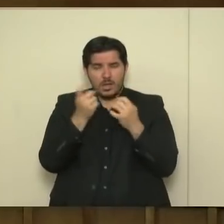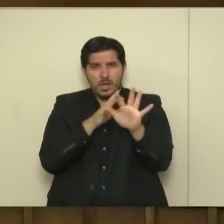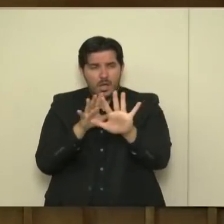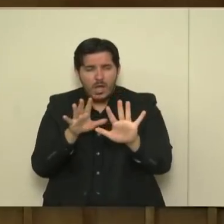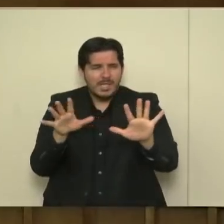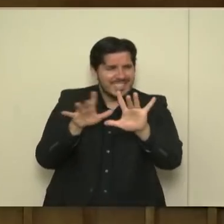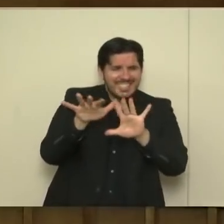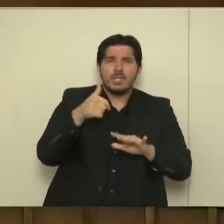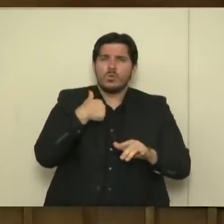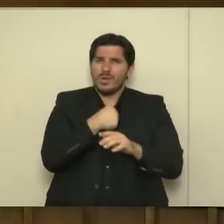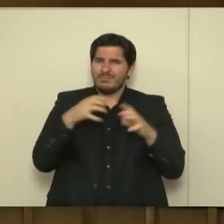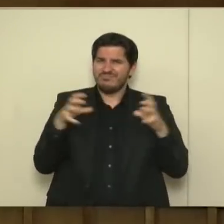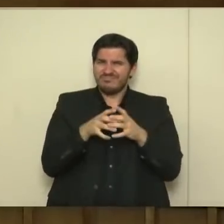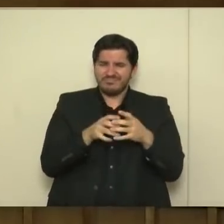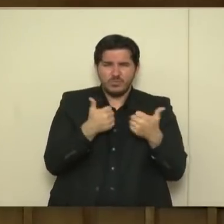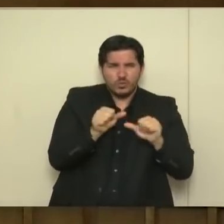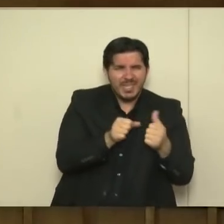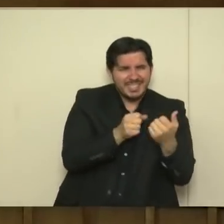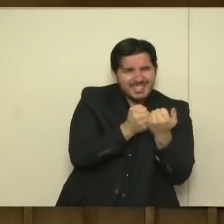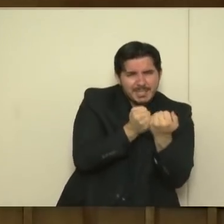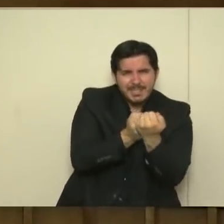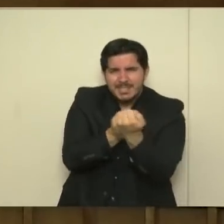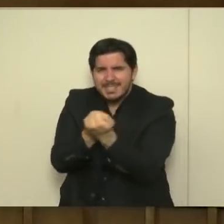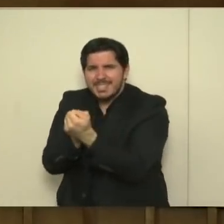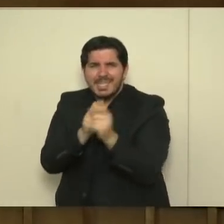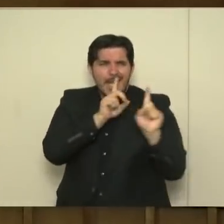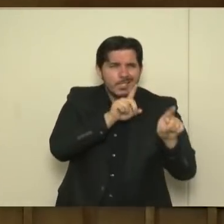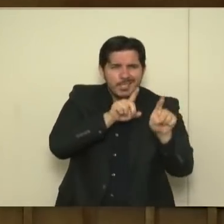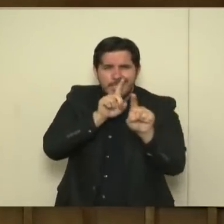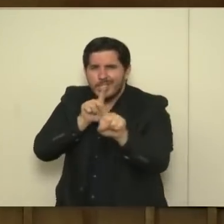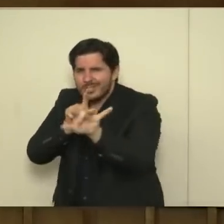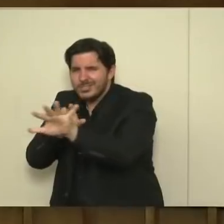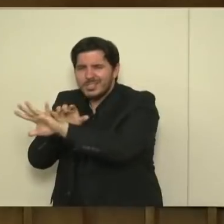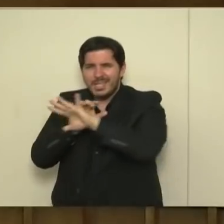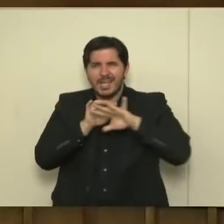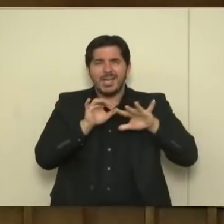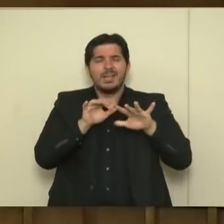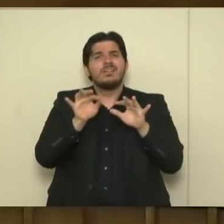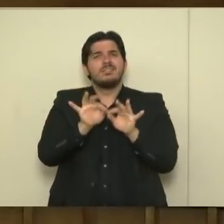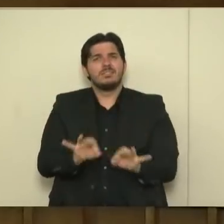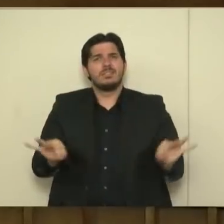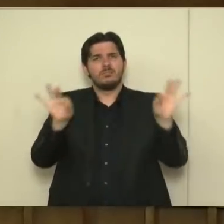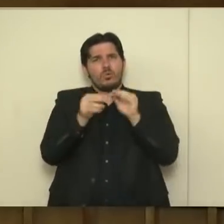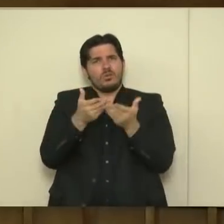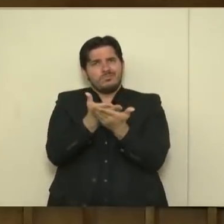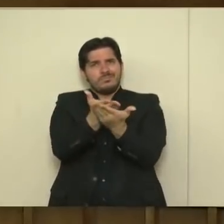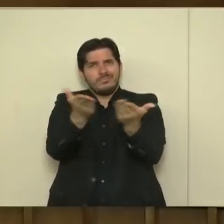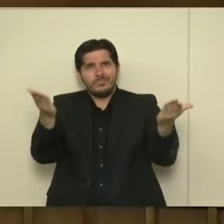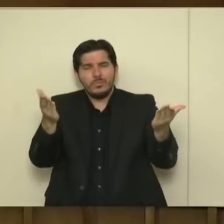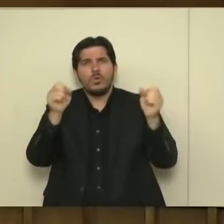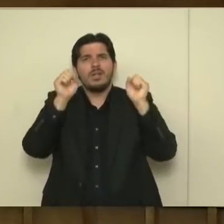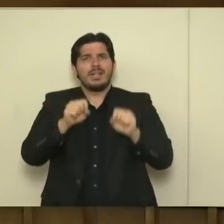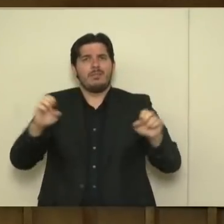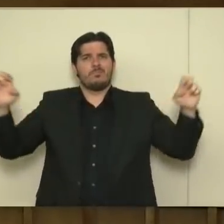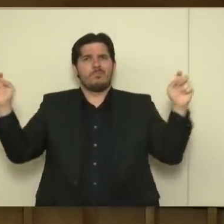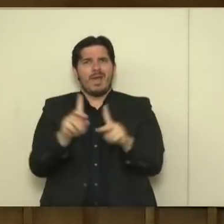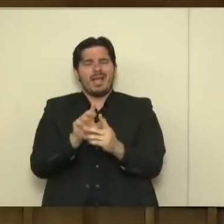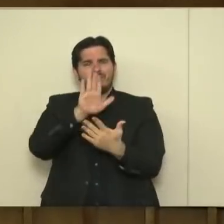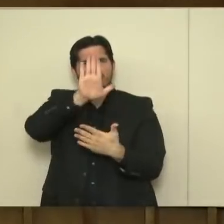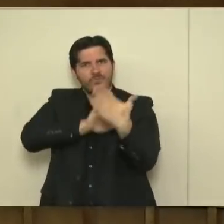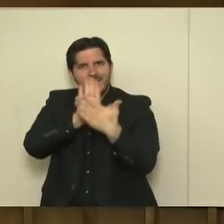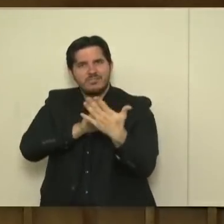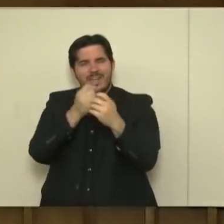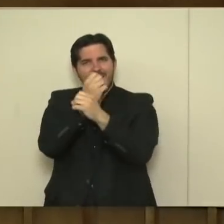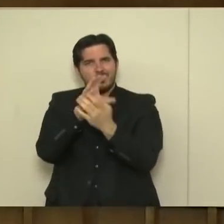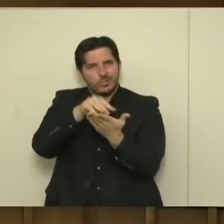are areas where we can improve, and to make sure that you experience the return to in-person learning with the level